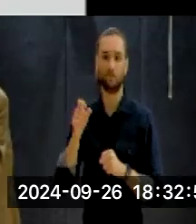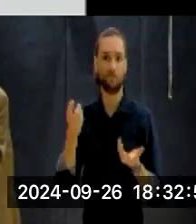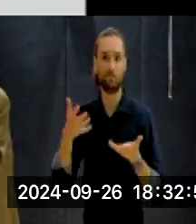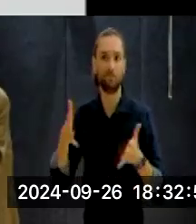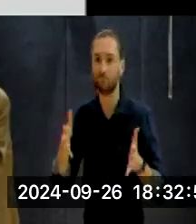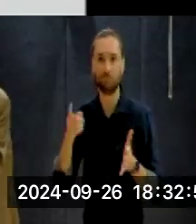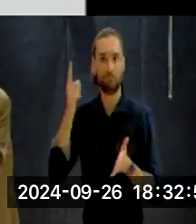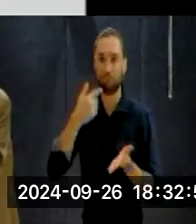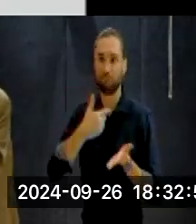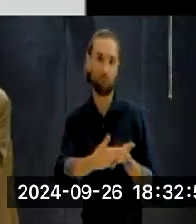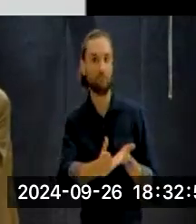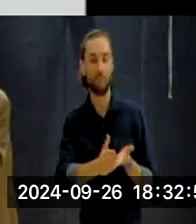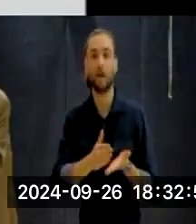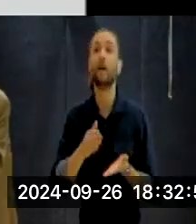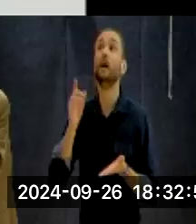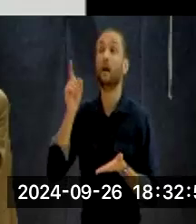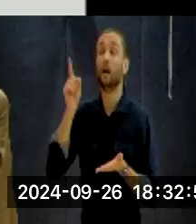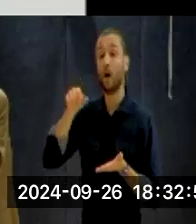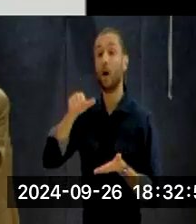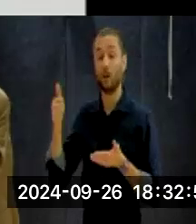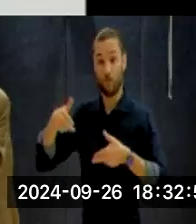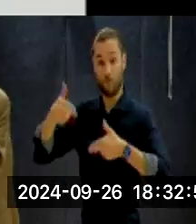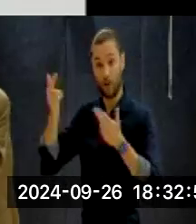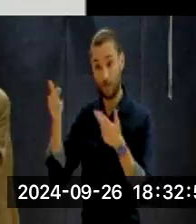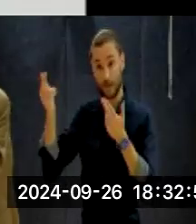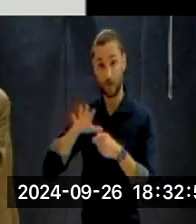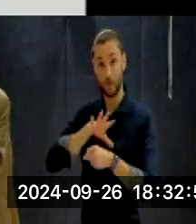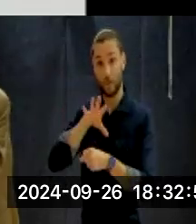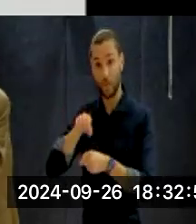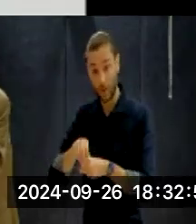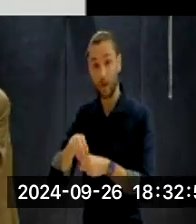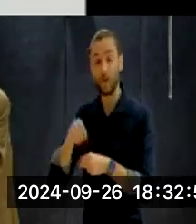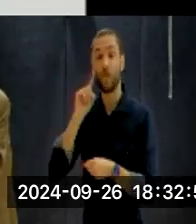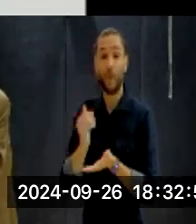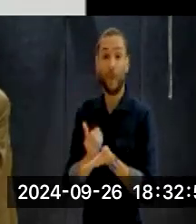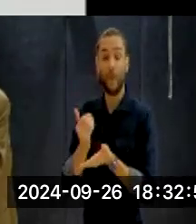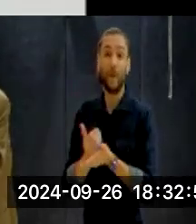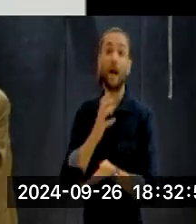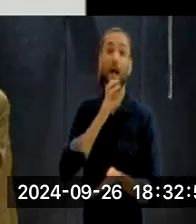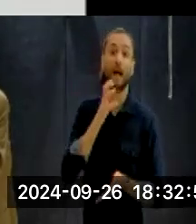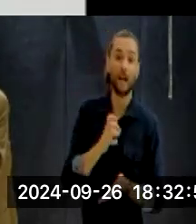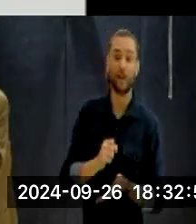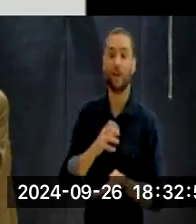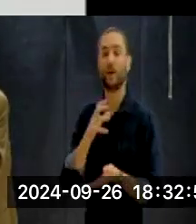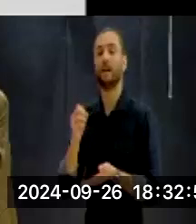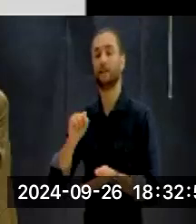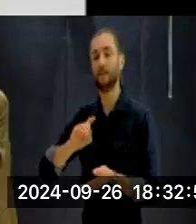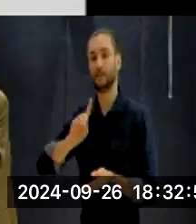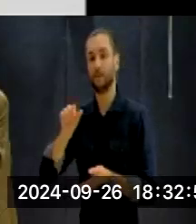The administration did refer our recommendations document to the new Elder and Disability Justice Coordinating Council.